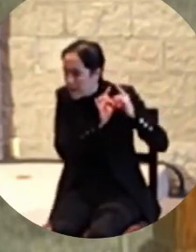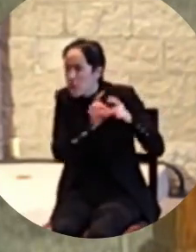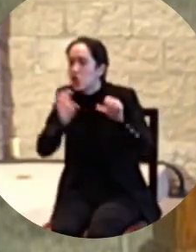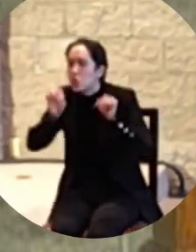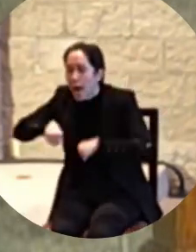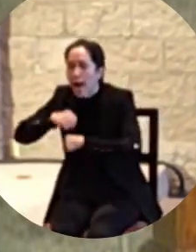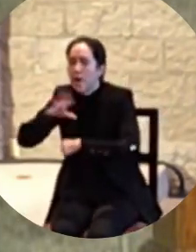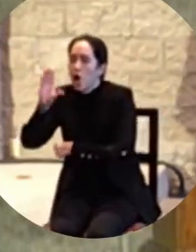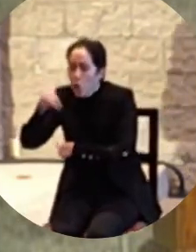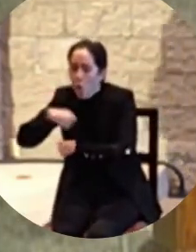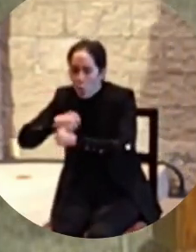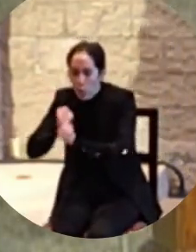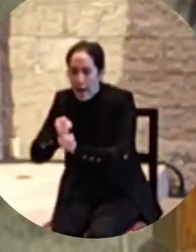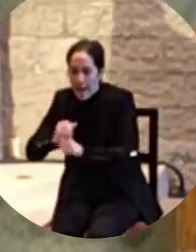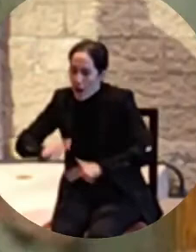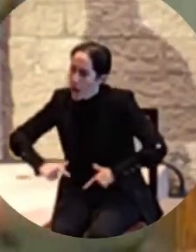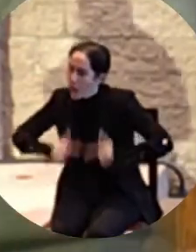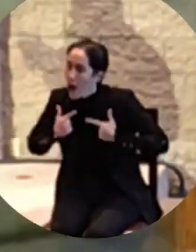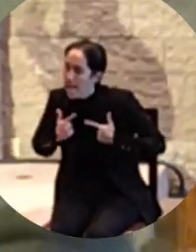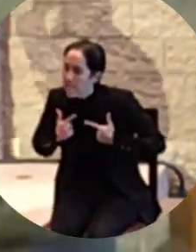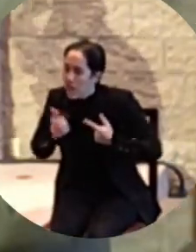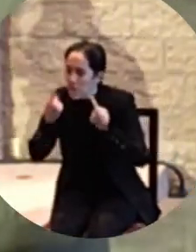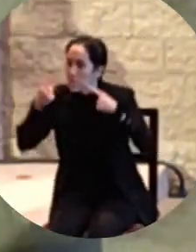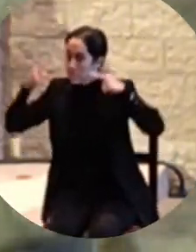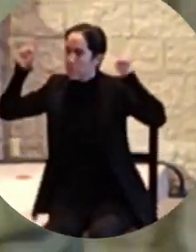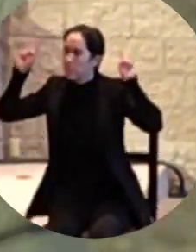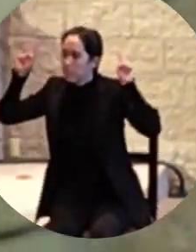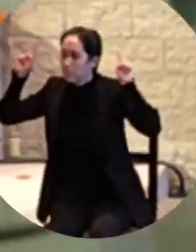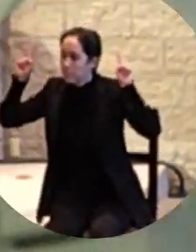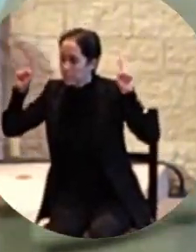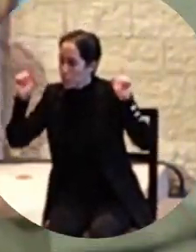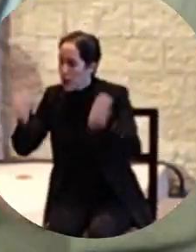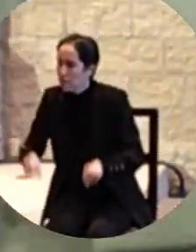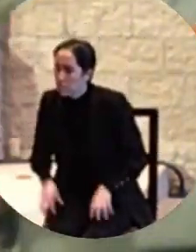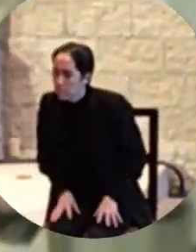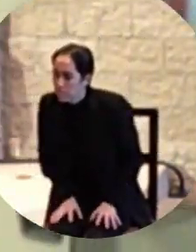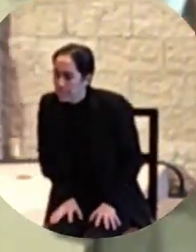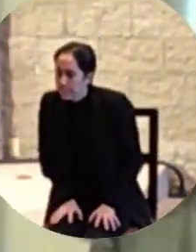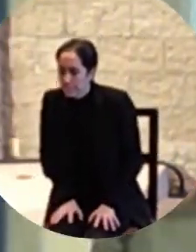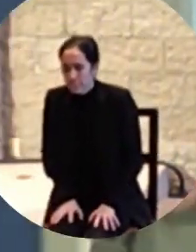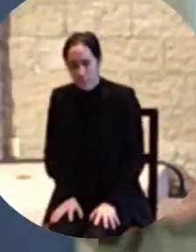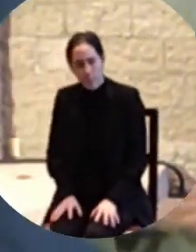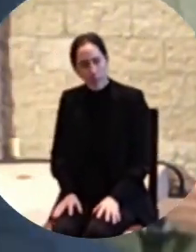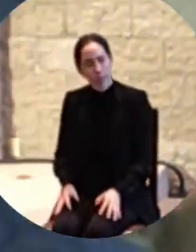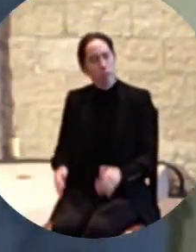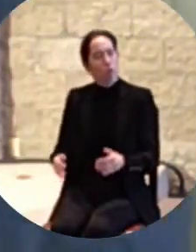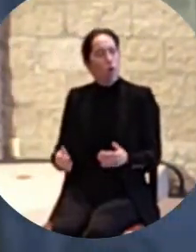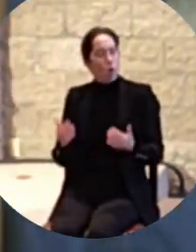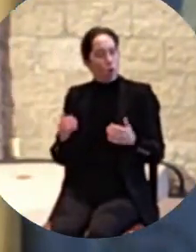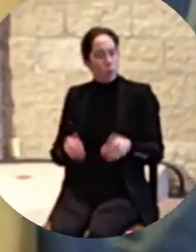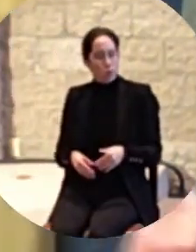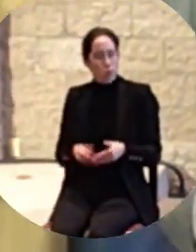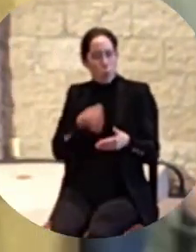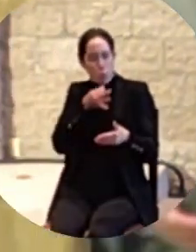works. You know, we are finishing up on a beautiful 7-week series, The God of Love. And it just seems like we started it